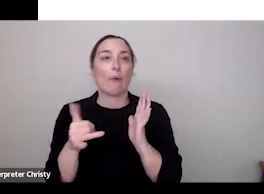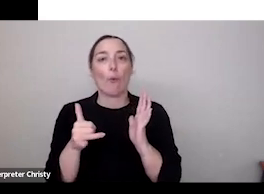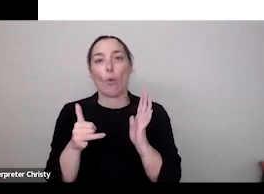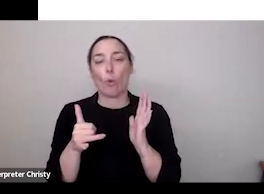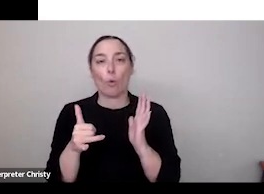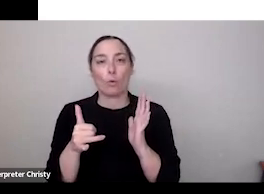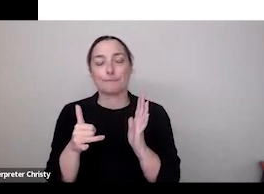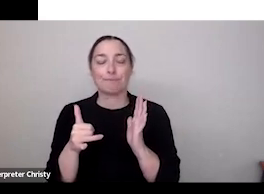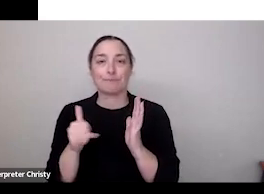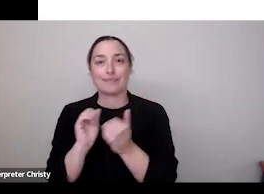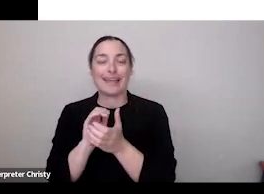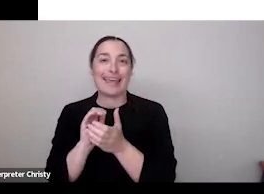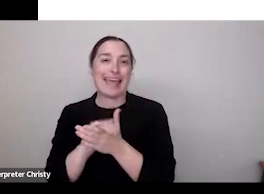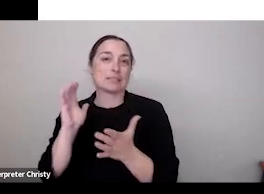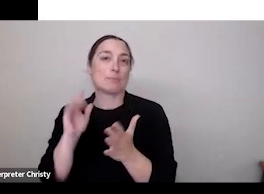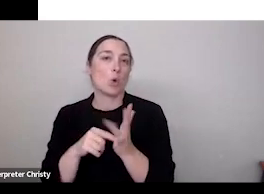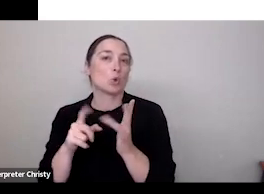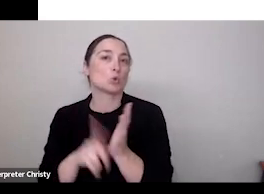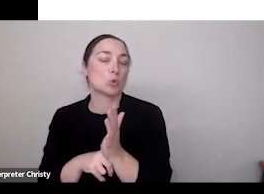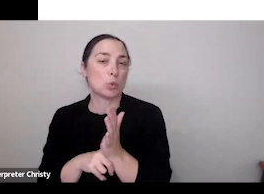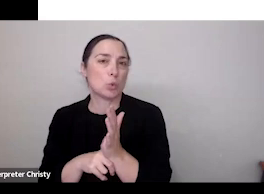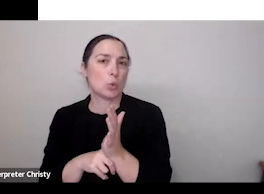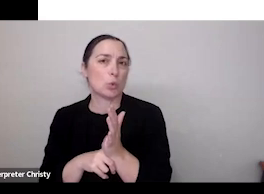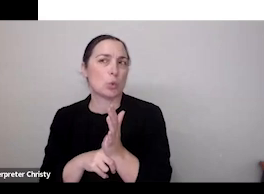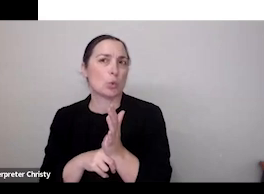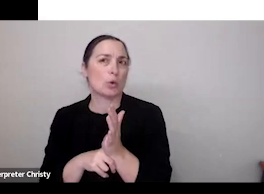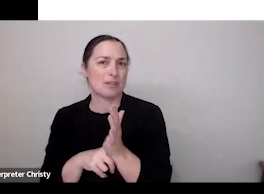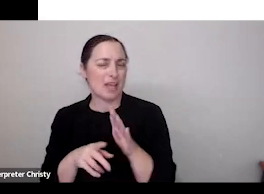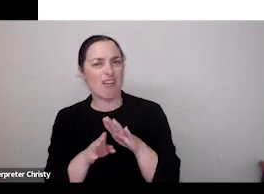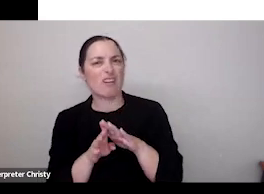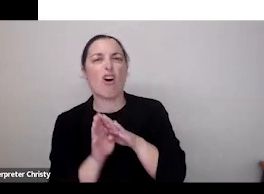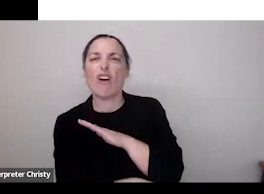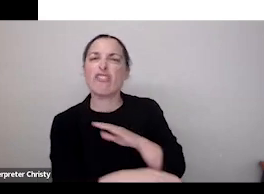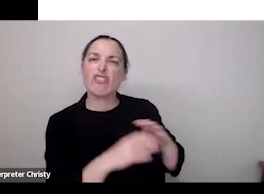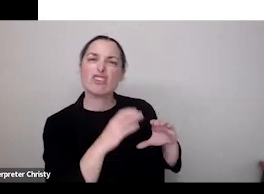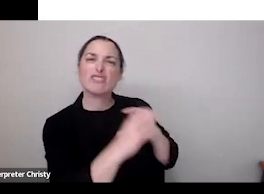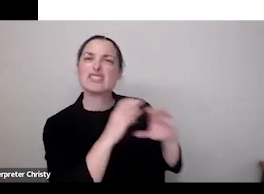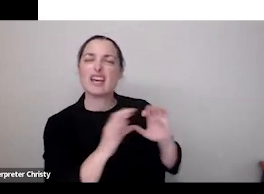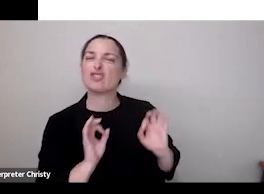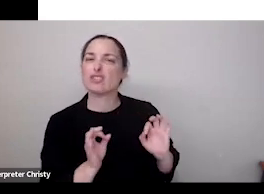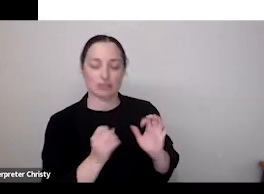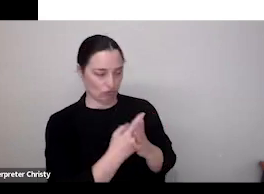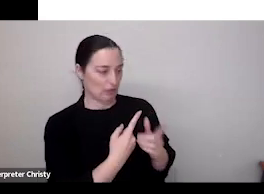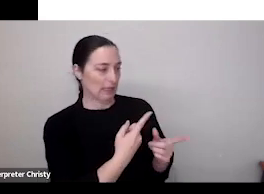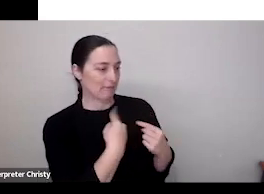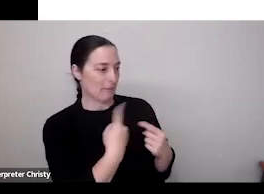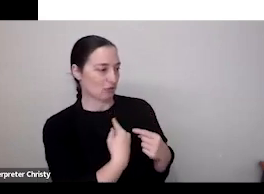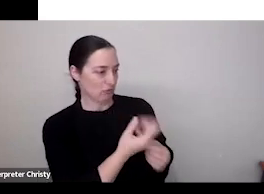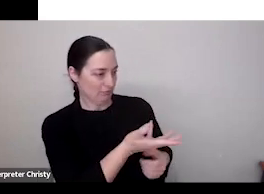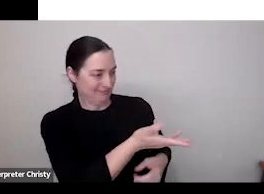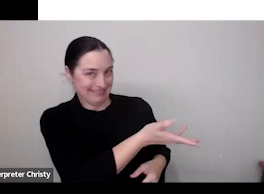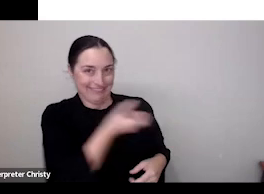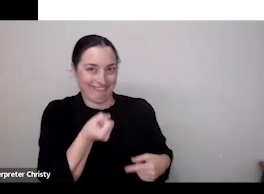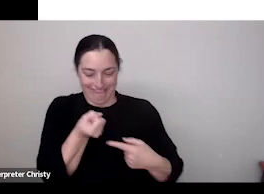expert-driven approaches and tools that were not about conversations. They were just about collecting information. And too often, when